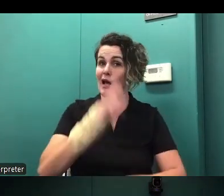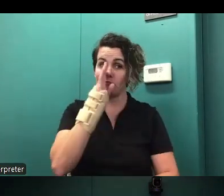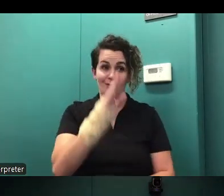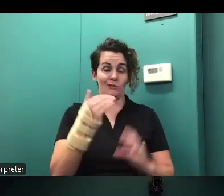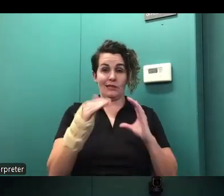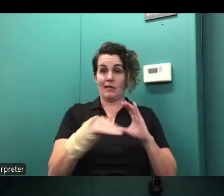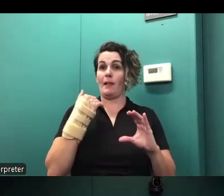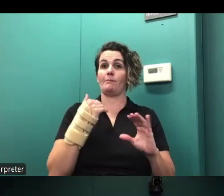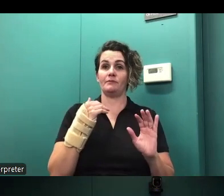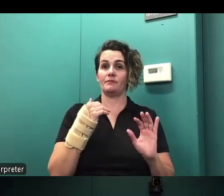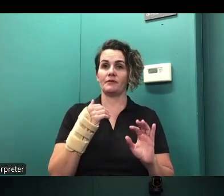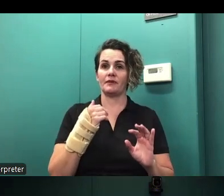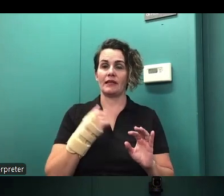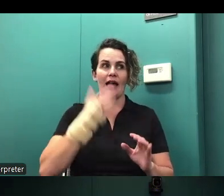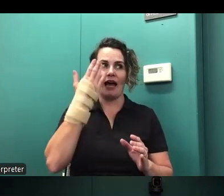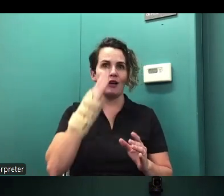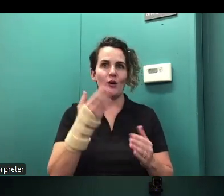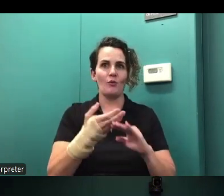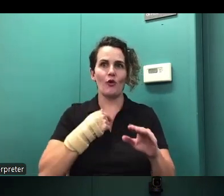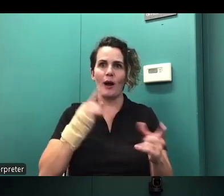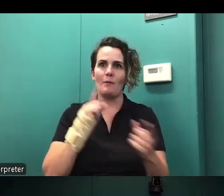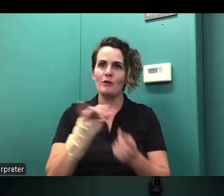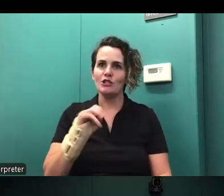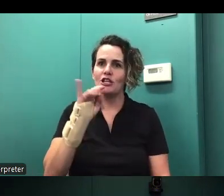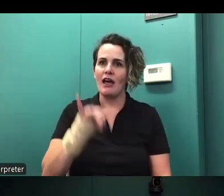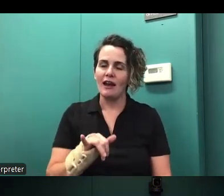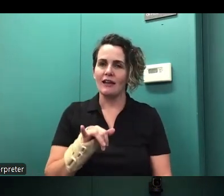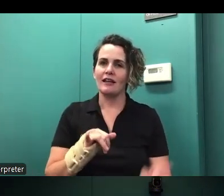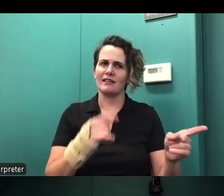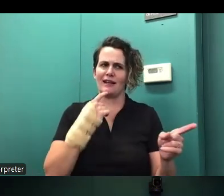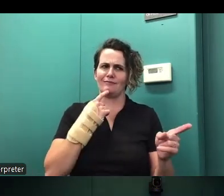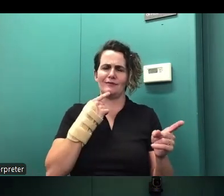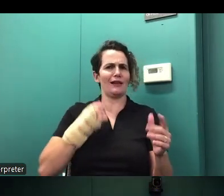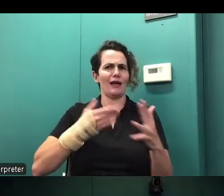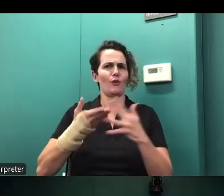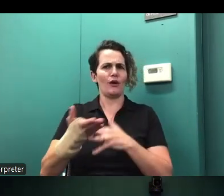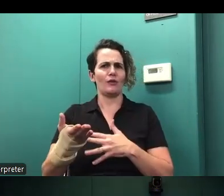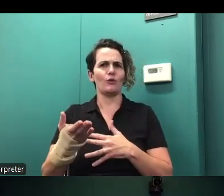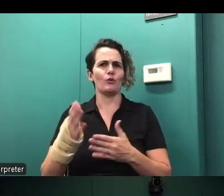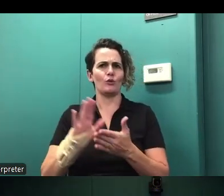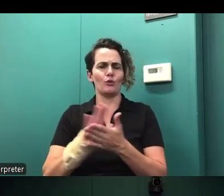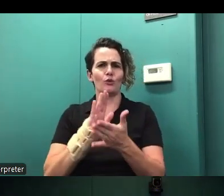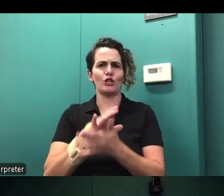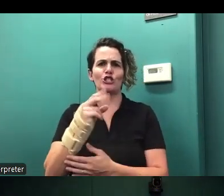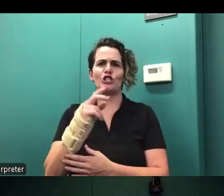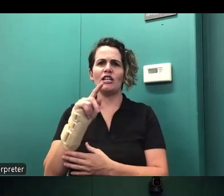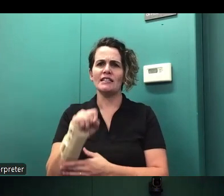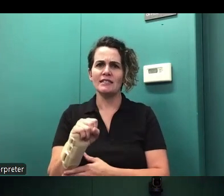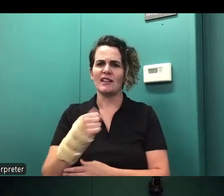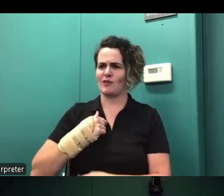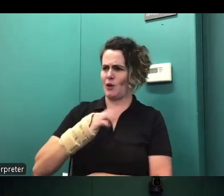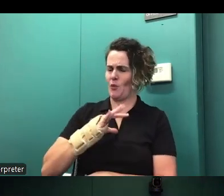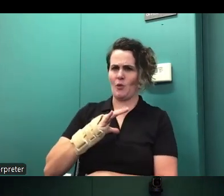email. Okay. I didn't know this till I met with Jenny and we were talking about this presentation. She's like, well, I go in through sheets and I do it. And I was like, well,